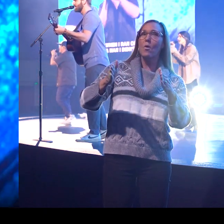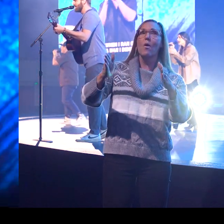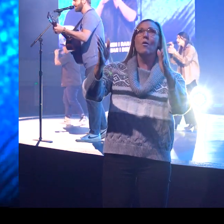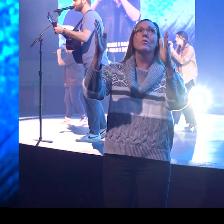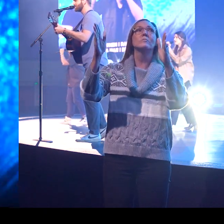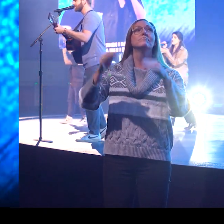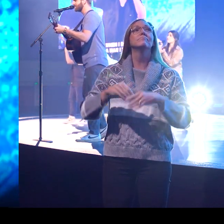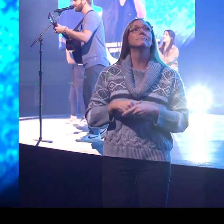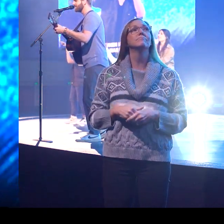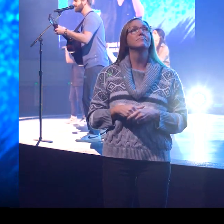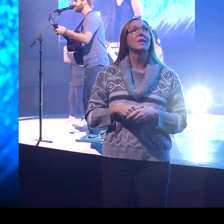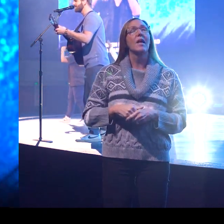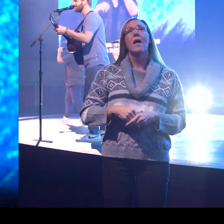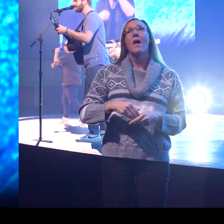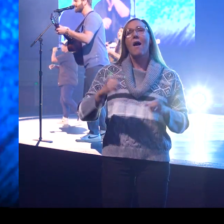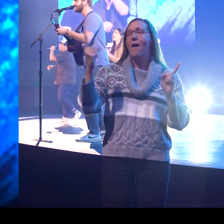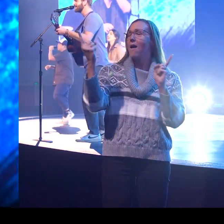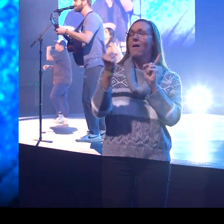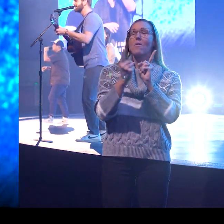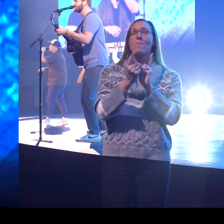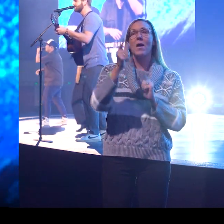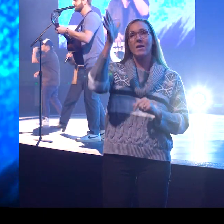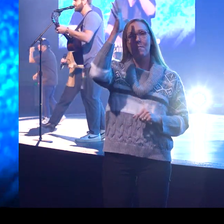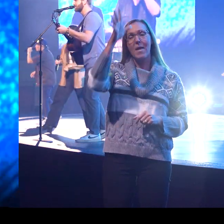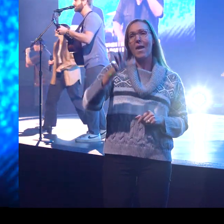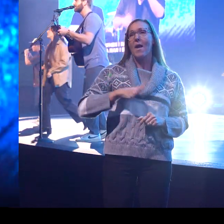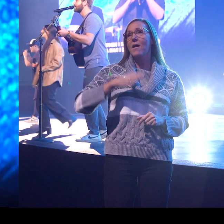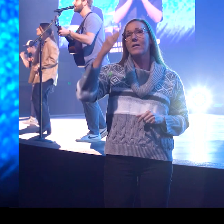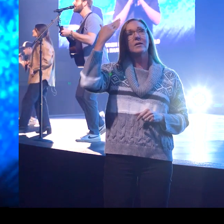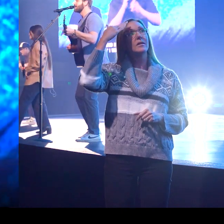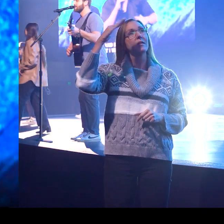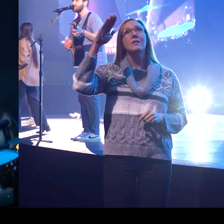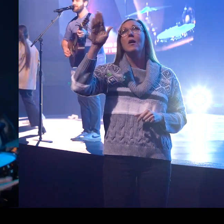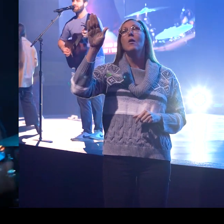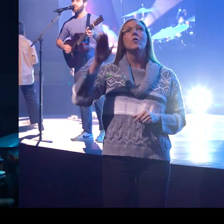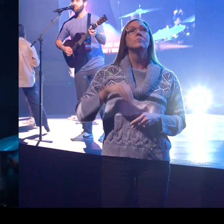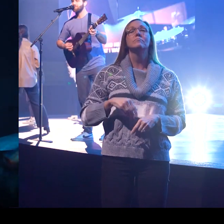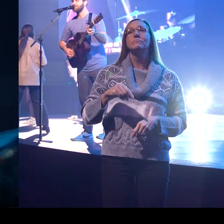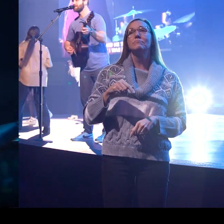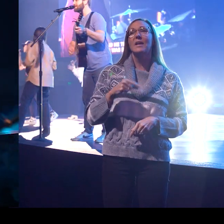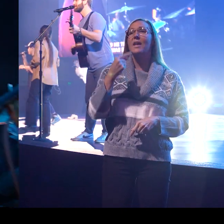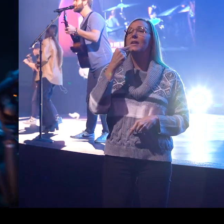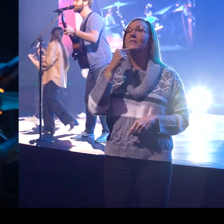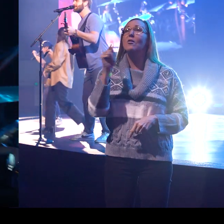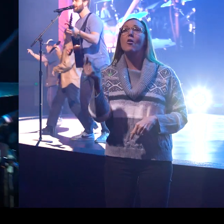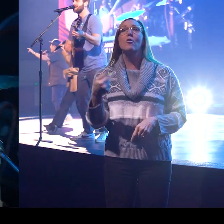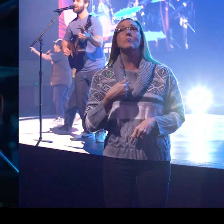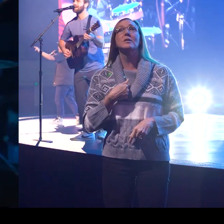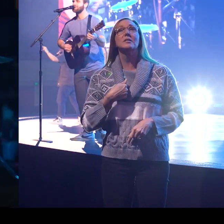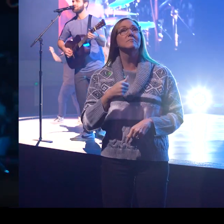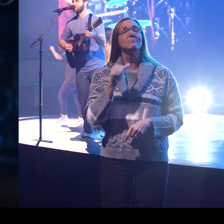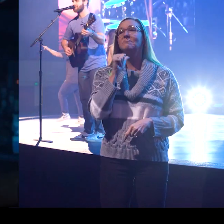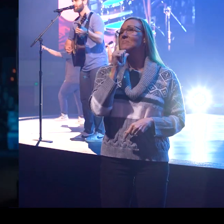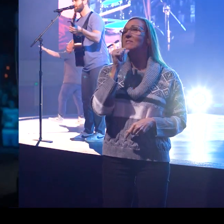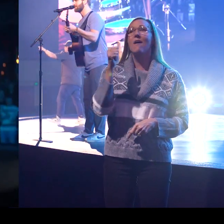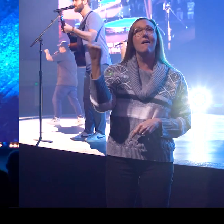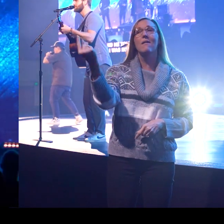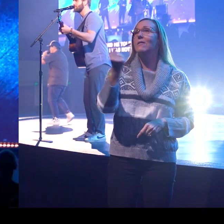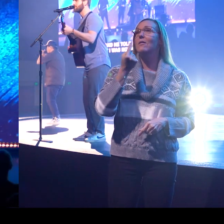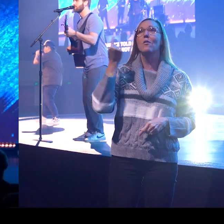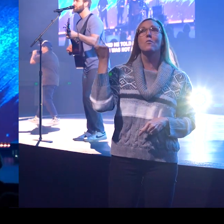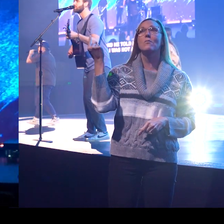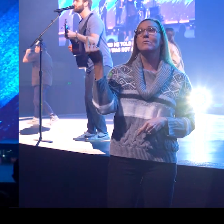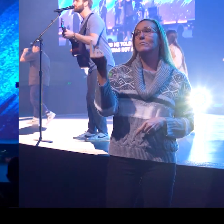road, I met a man I didn't know, and he told me that I was